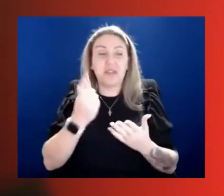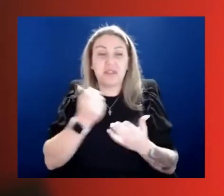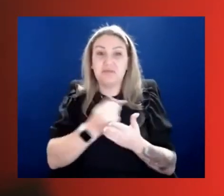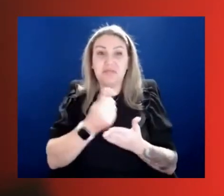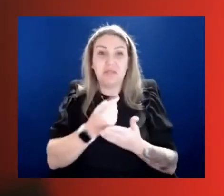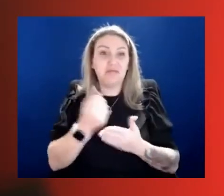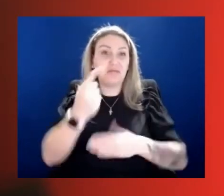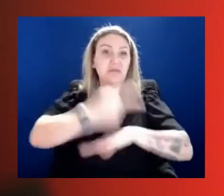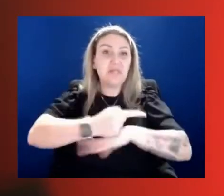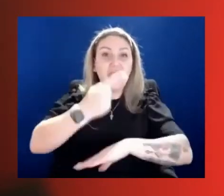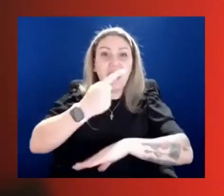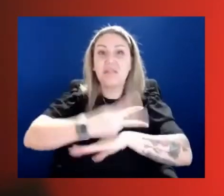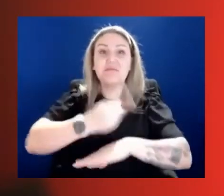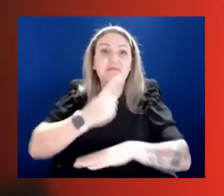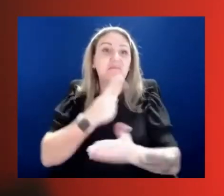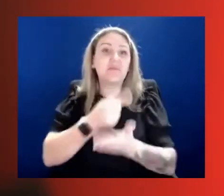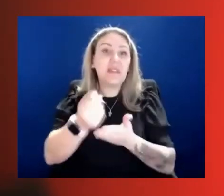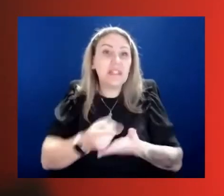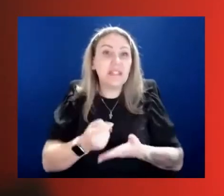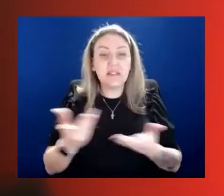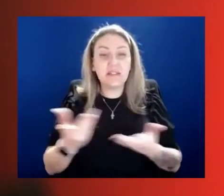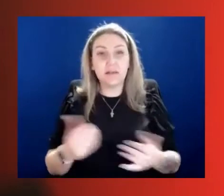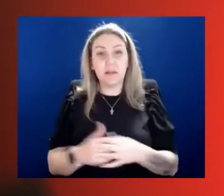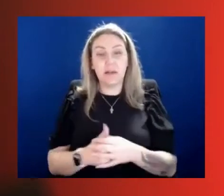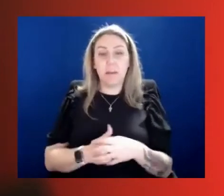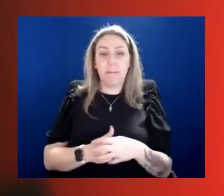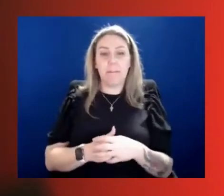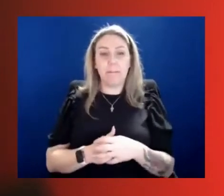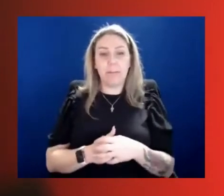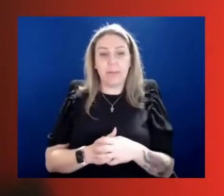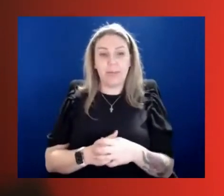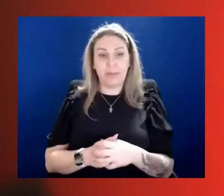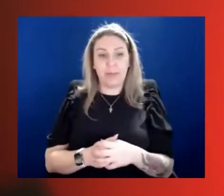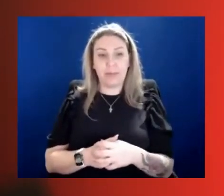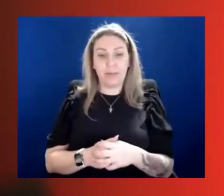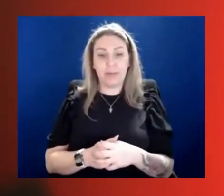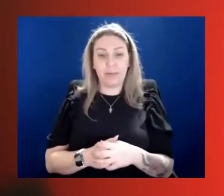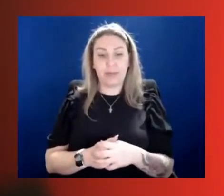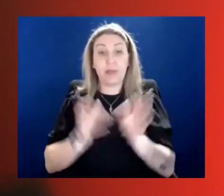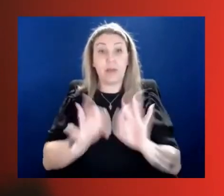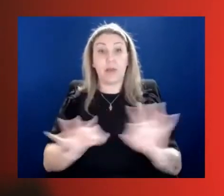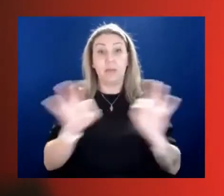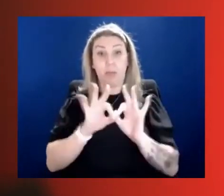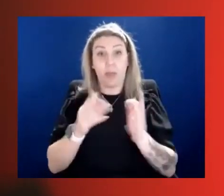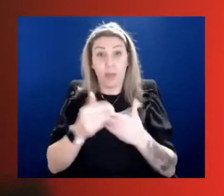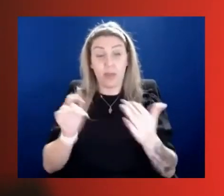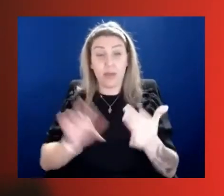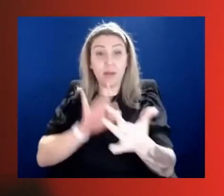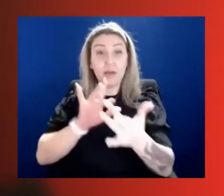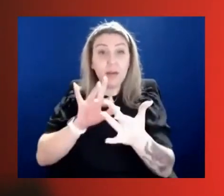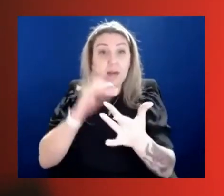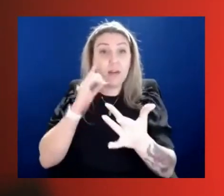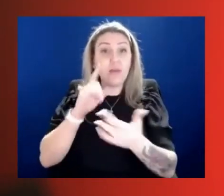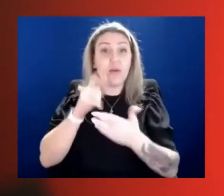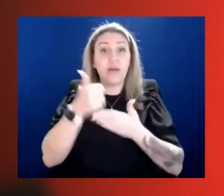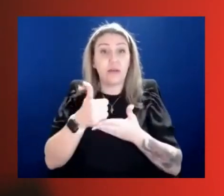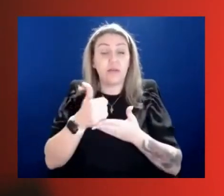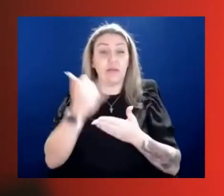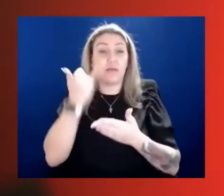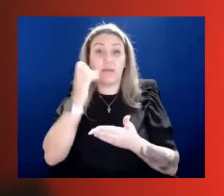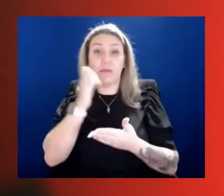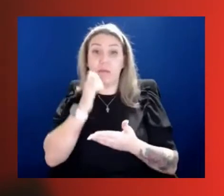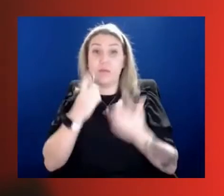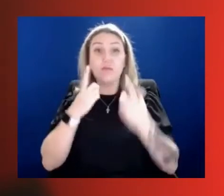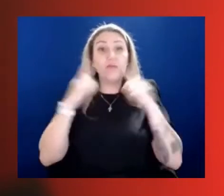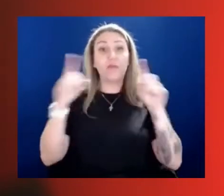several weeks. And the important thing is reaching out for help if it's not going well. And for some moms, we can help